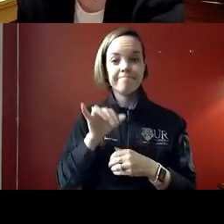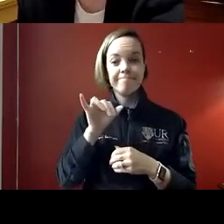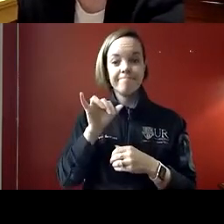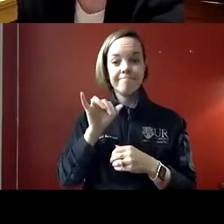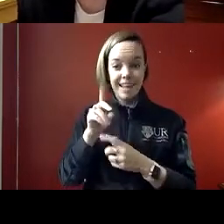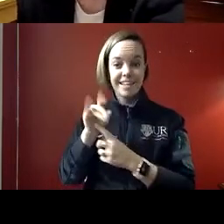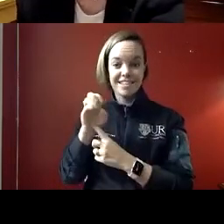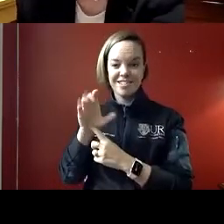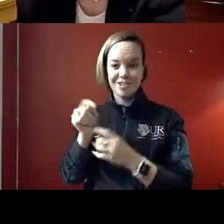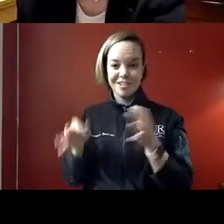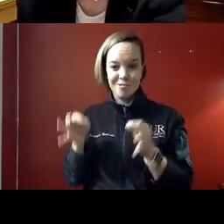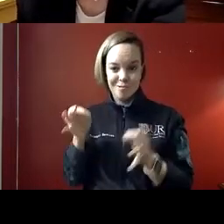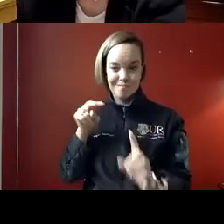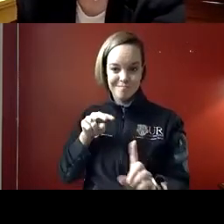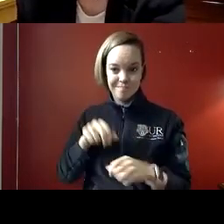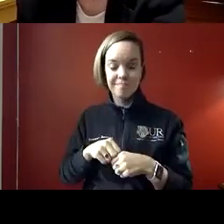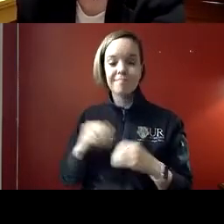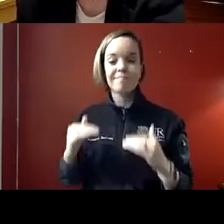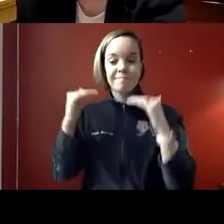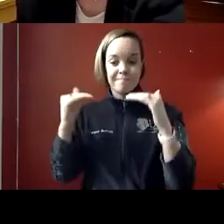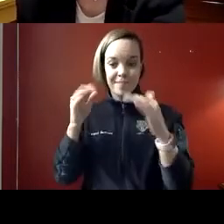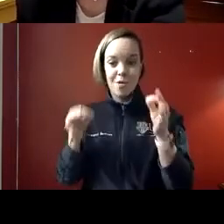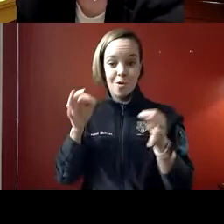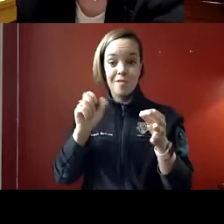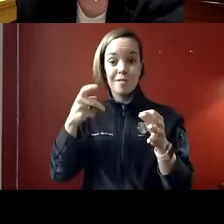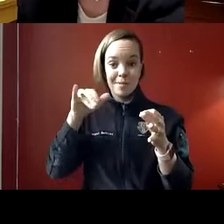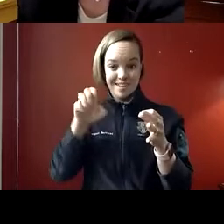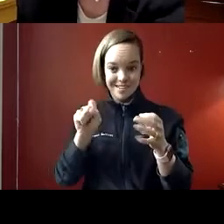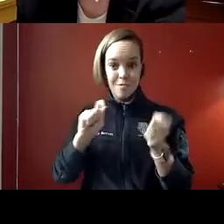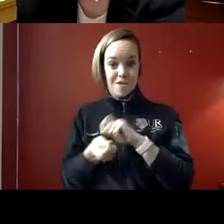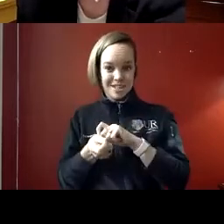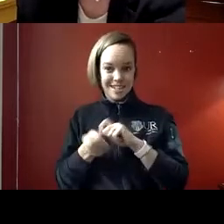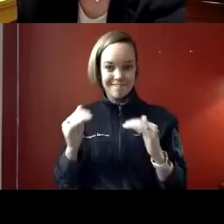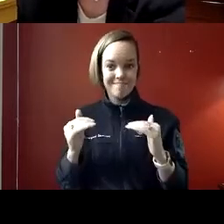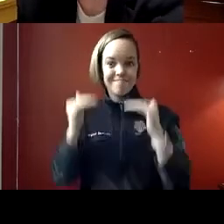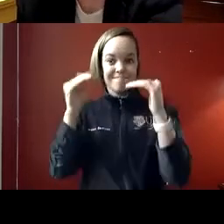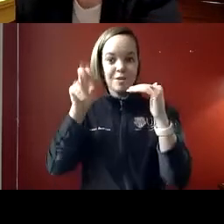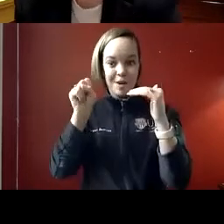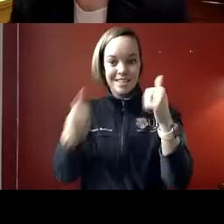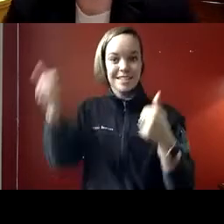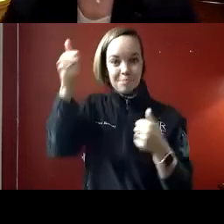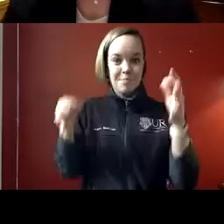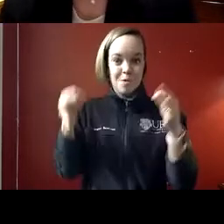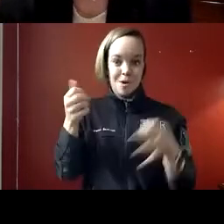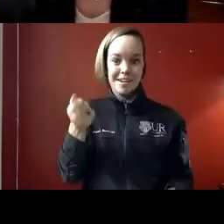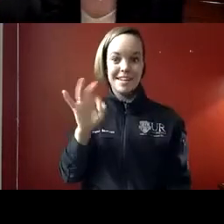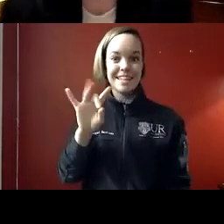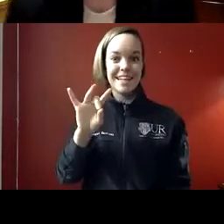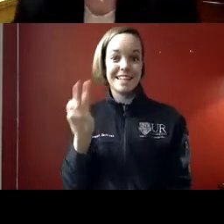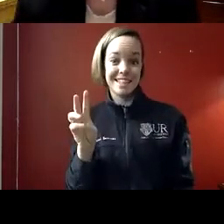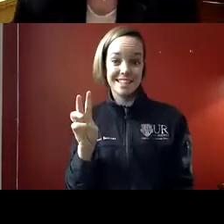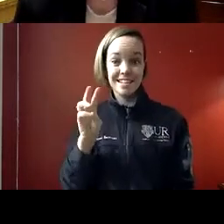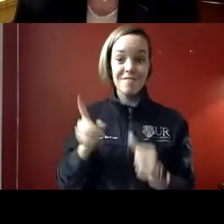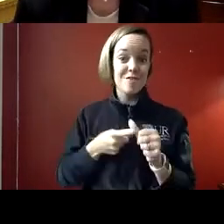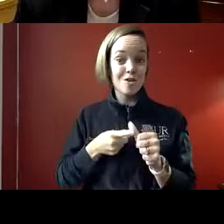The Court of Appeals reversed it. It went up to the US Supreme Court in 1986. And as I said, this is the first sexual